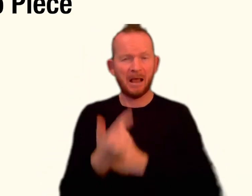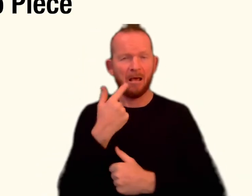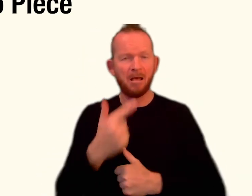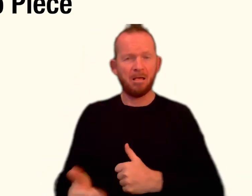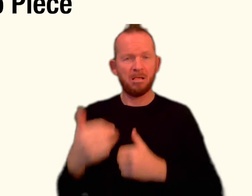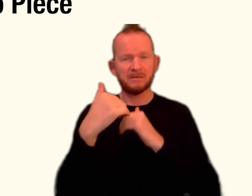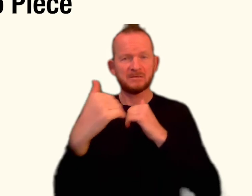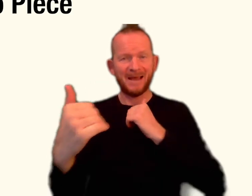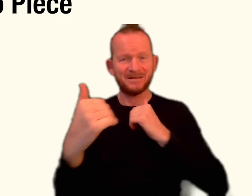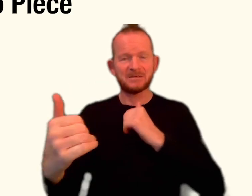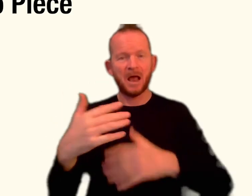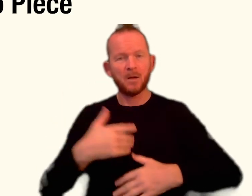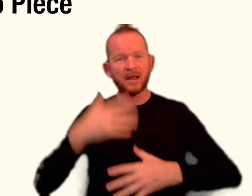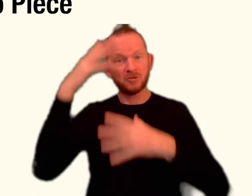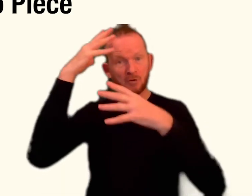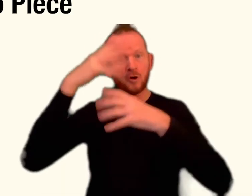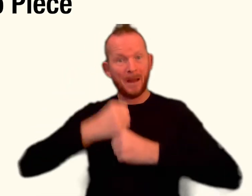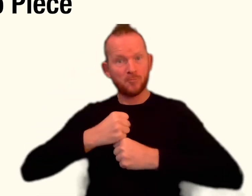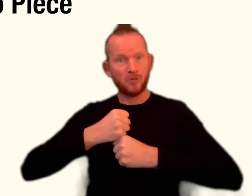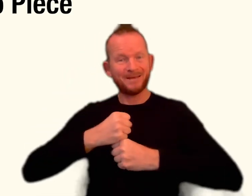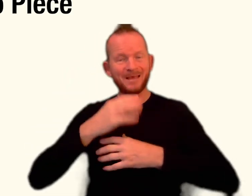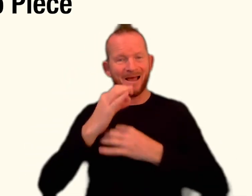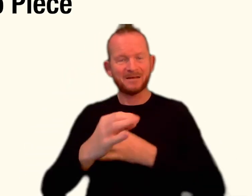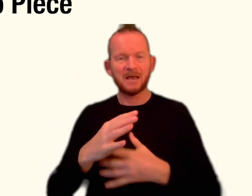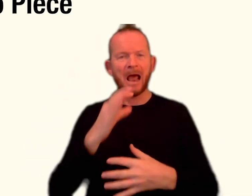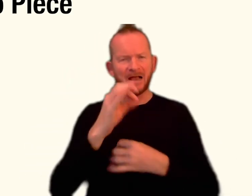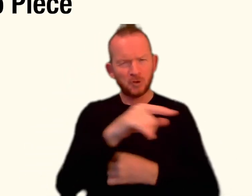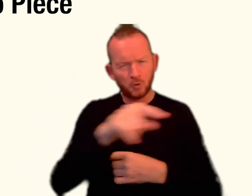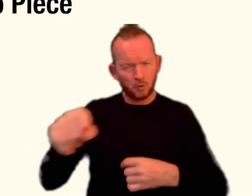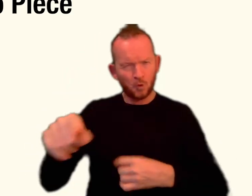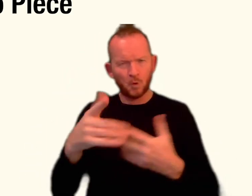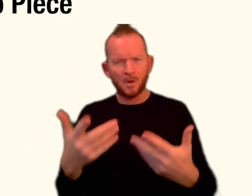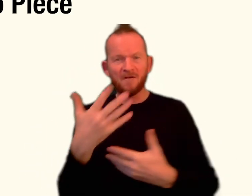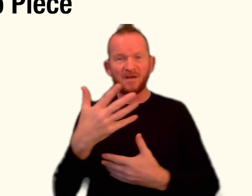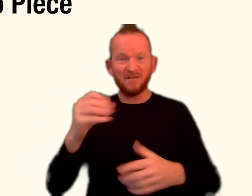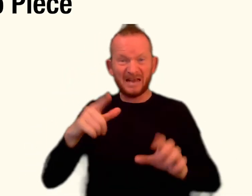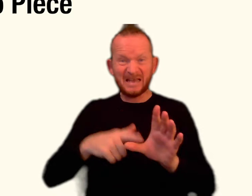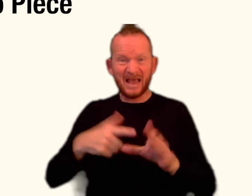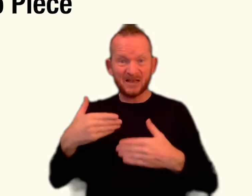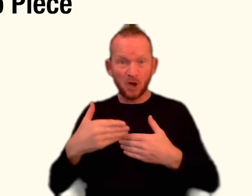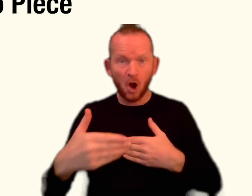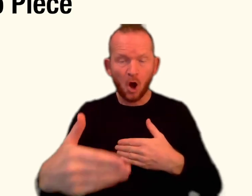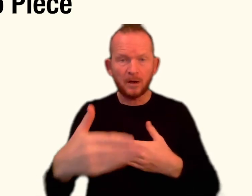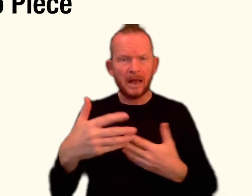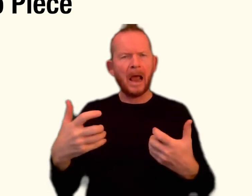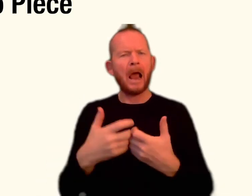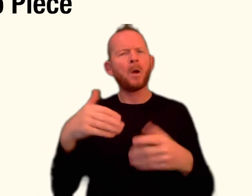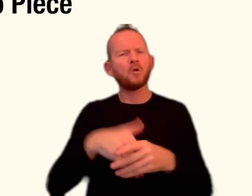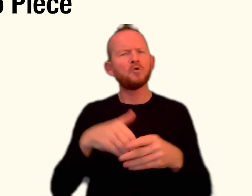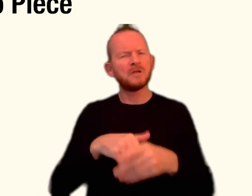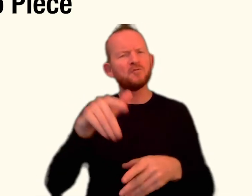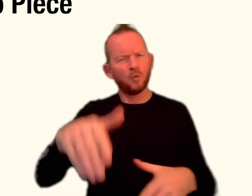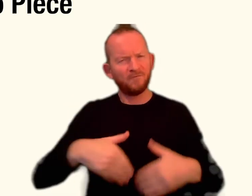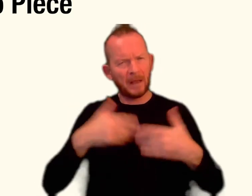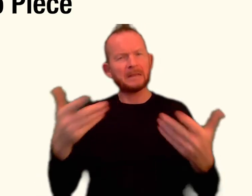like to commemorate the Act by asking you, 50 years on, how inclusive do you feel the education system is today, or when you